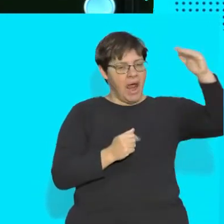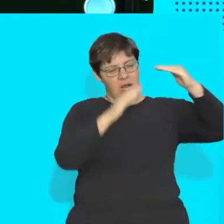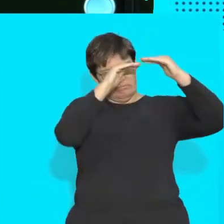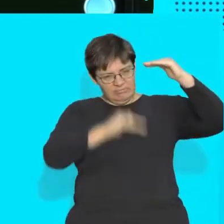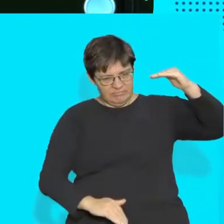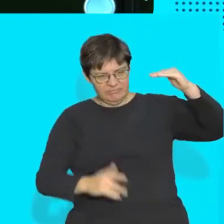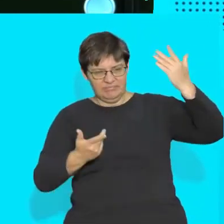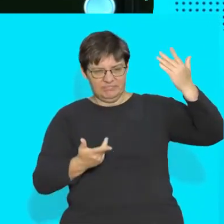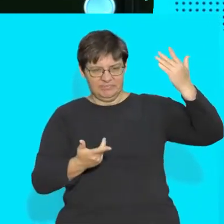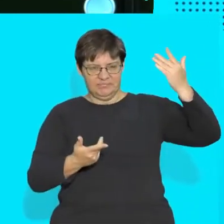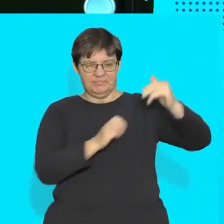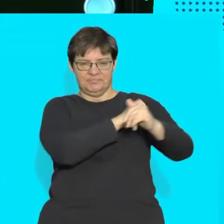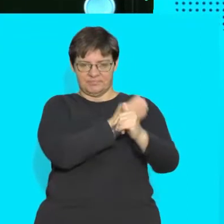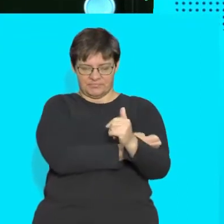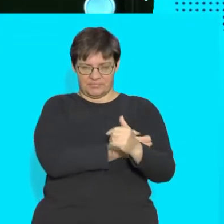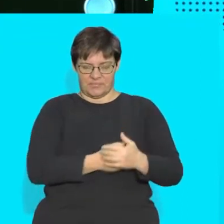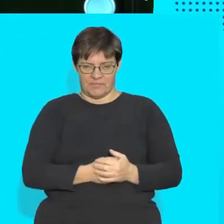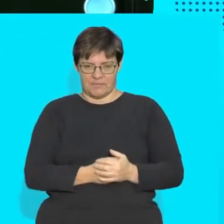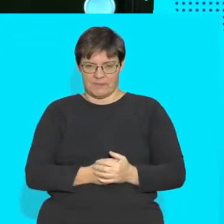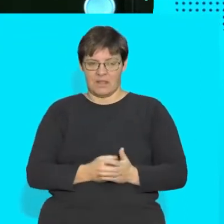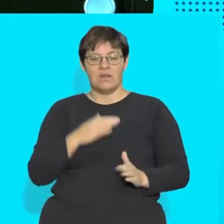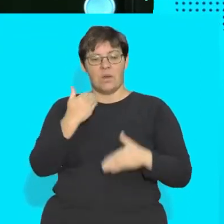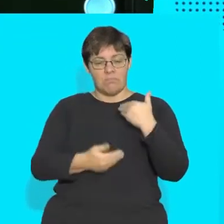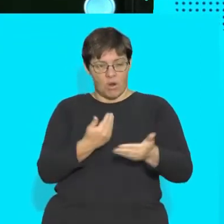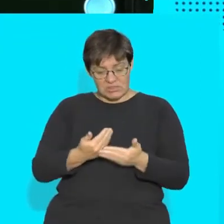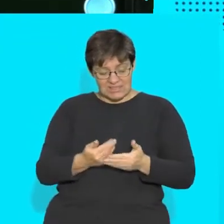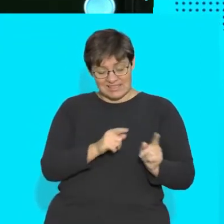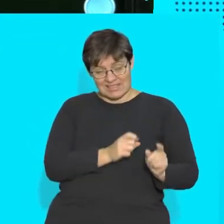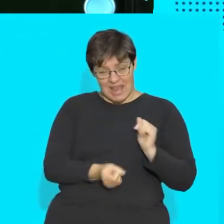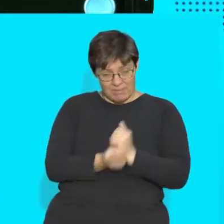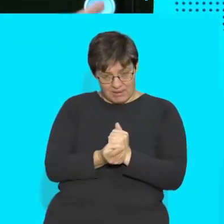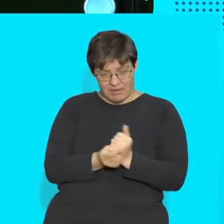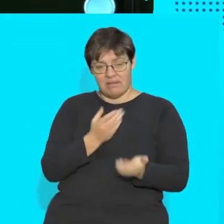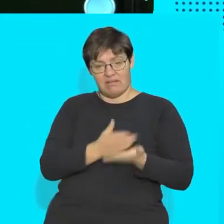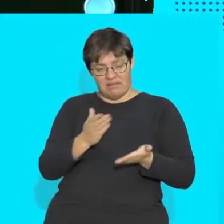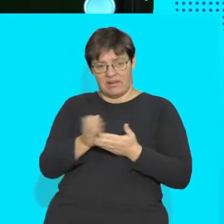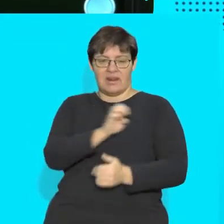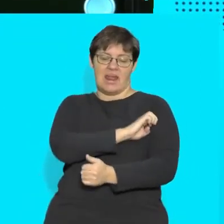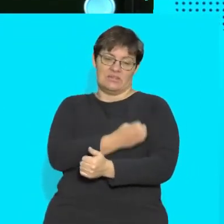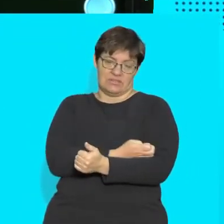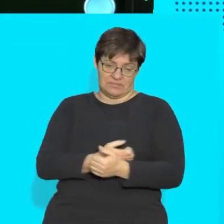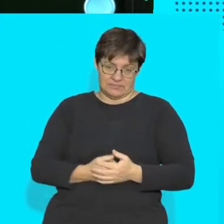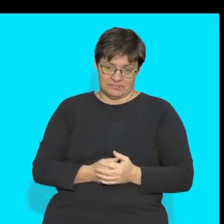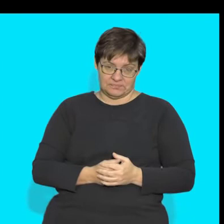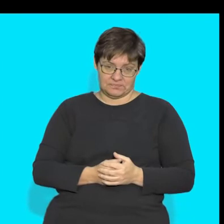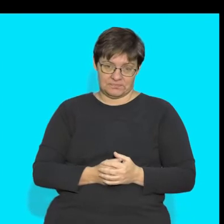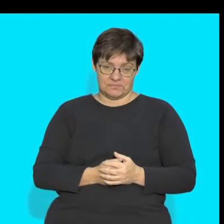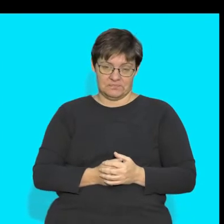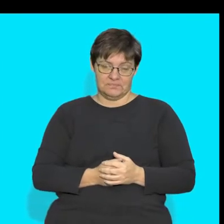time. They're going from a high energy level to a low energy level, and they give off energy as they go.